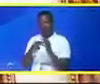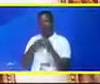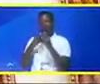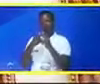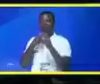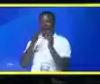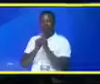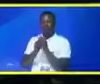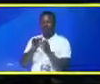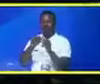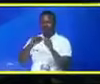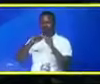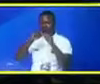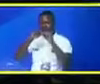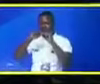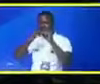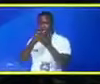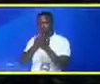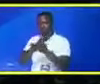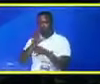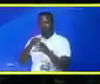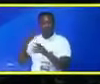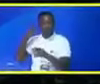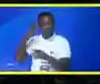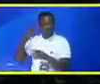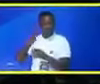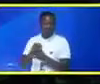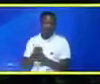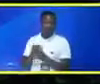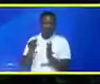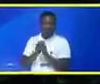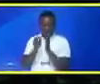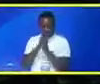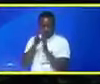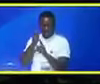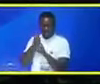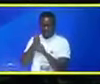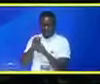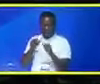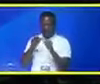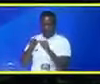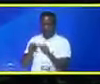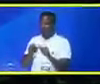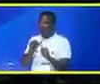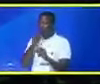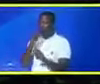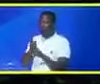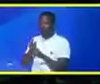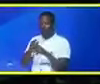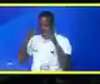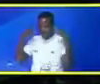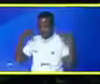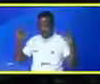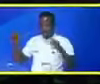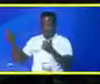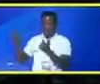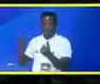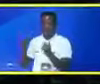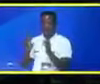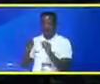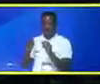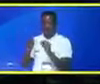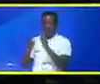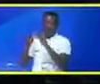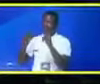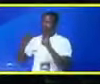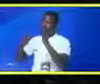prisoners heard them. This time around, ladies and gentlemen, prayer with praise. It was not angels that came. Elohim rose up from his